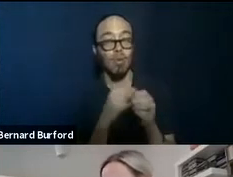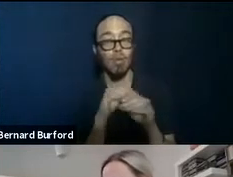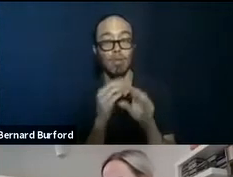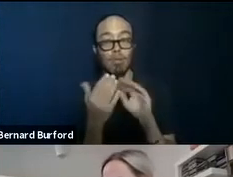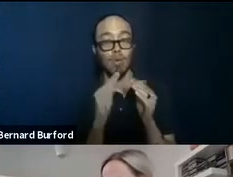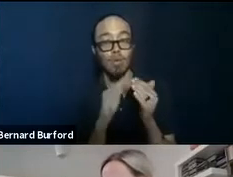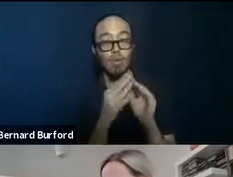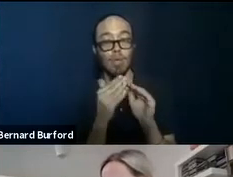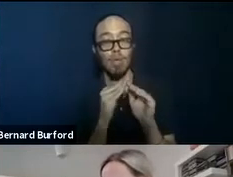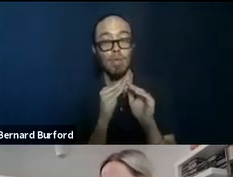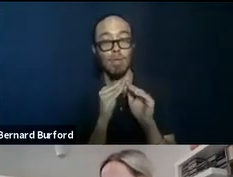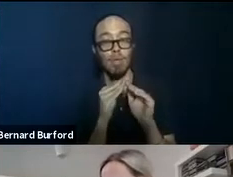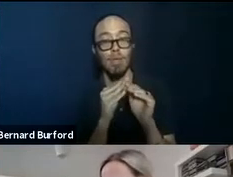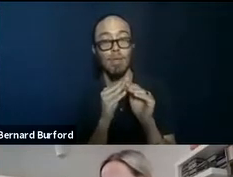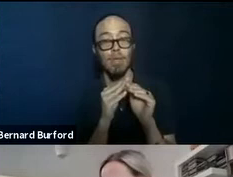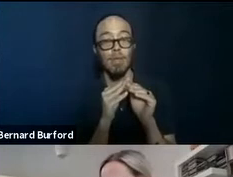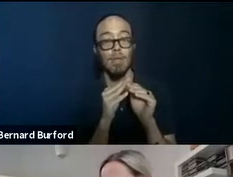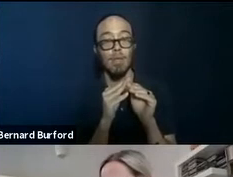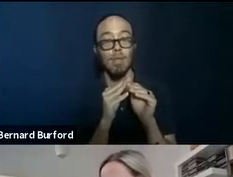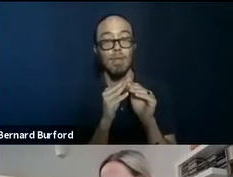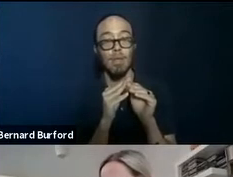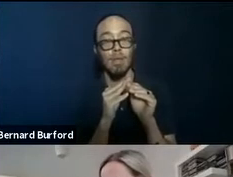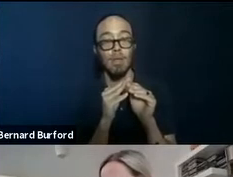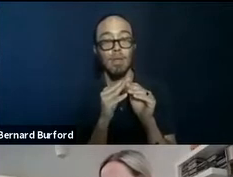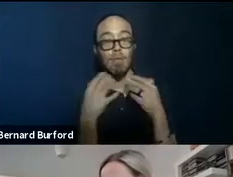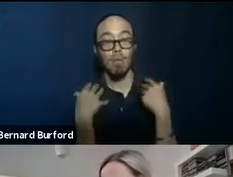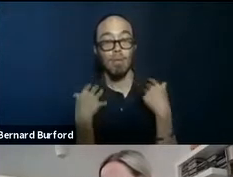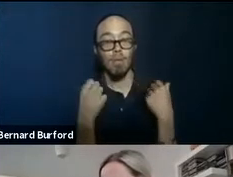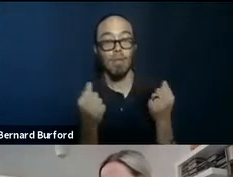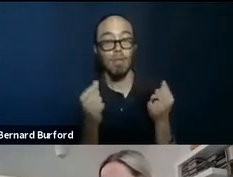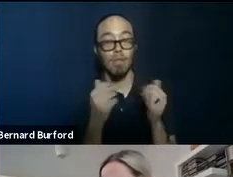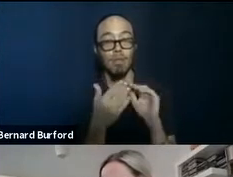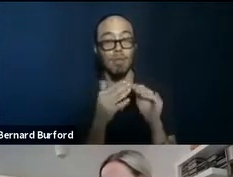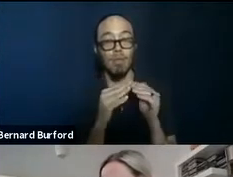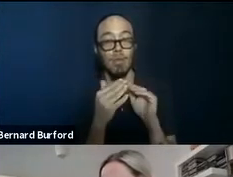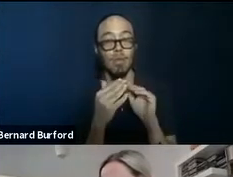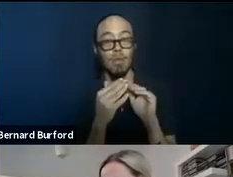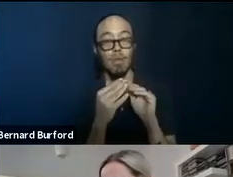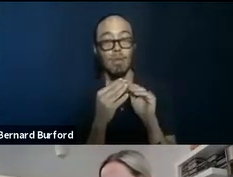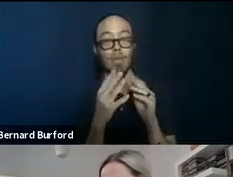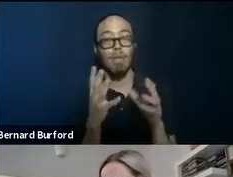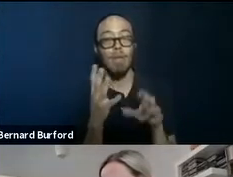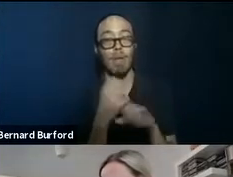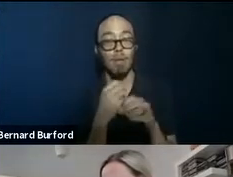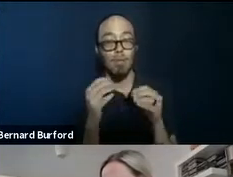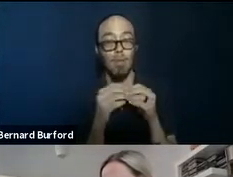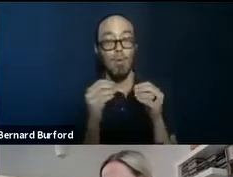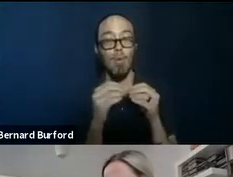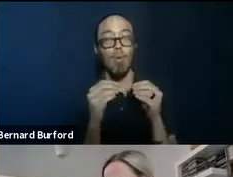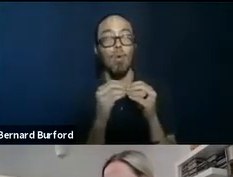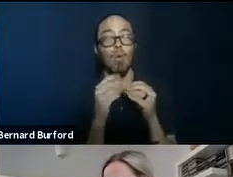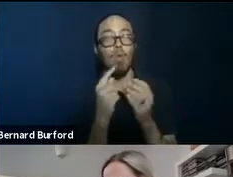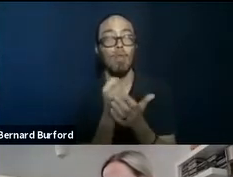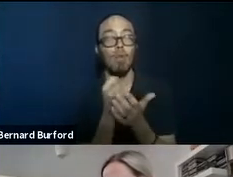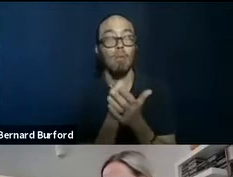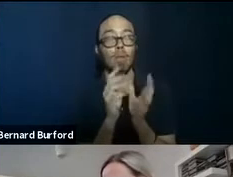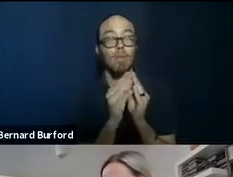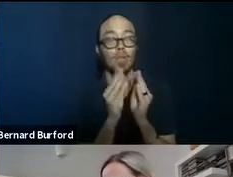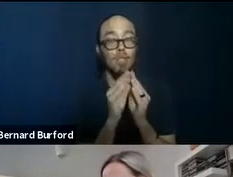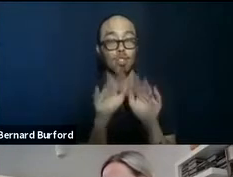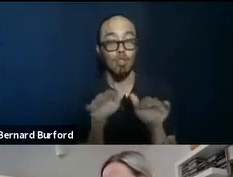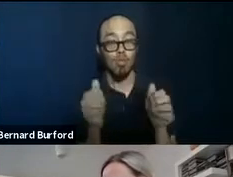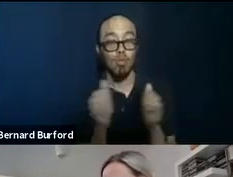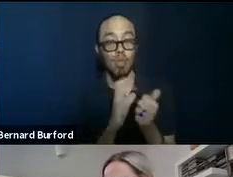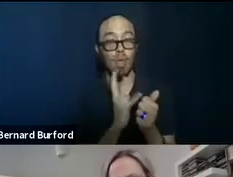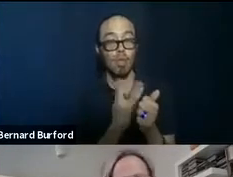with cerebral palsy mostly, they have gained some physiotherapy sessions. Children with autism and